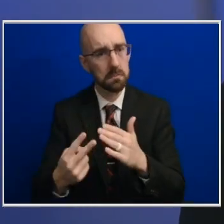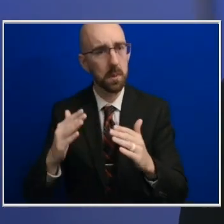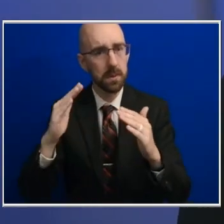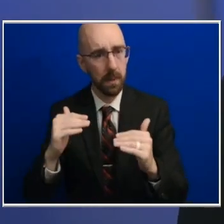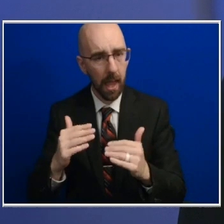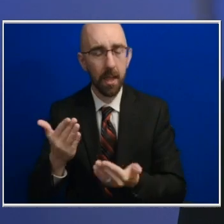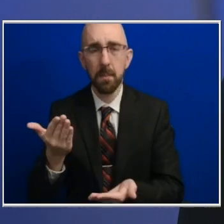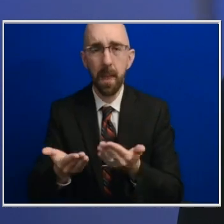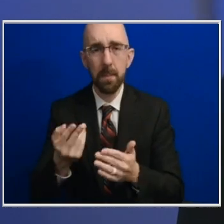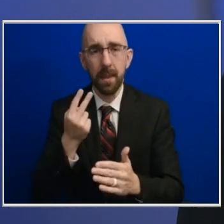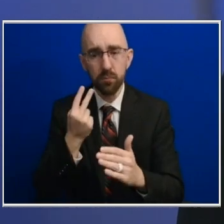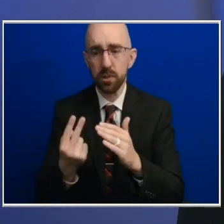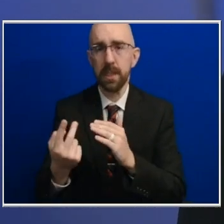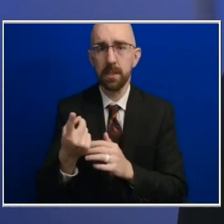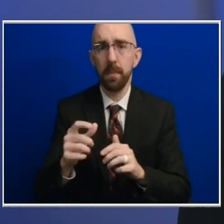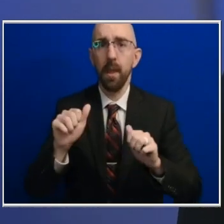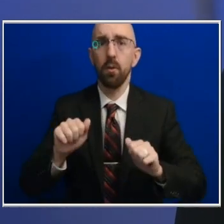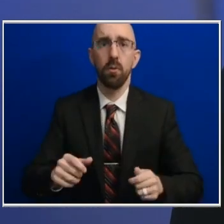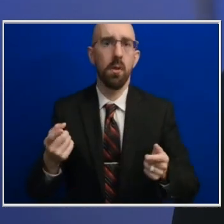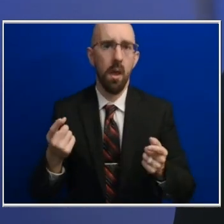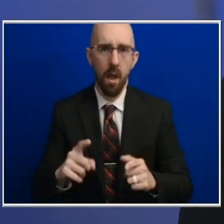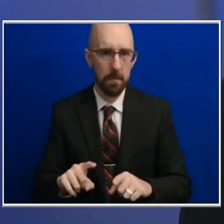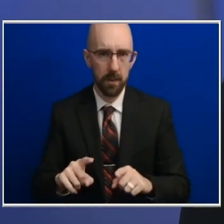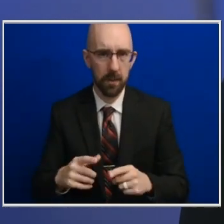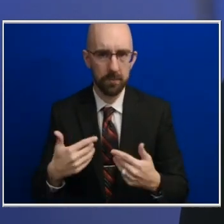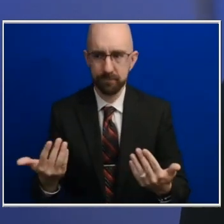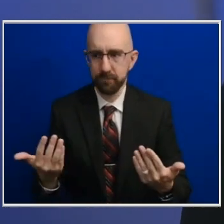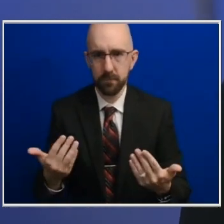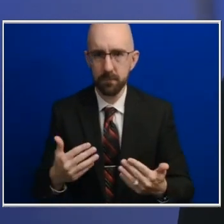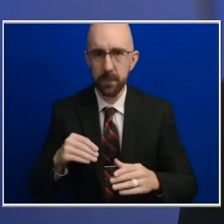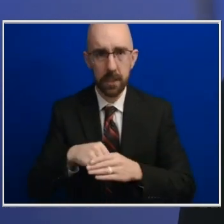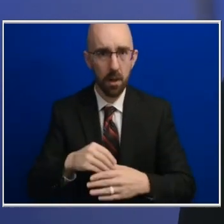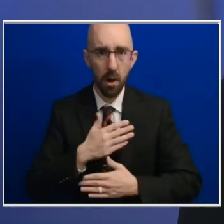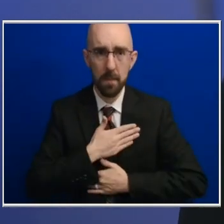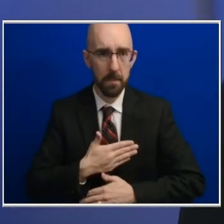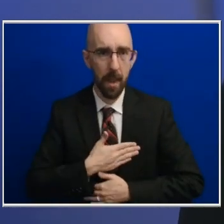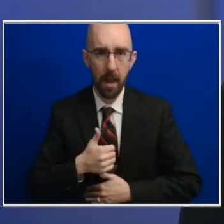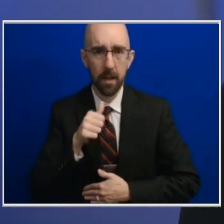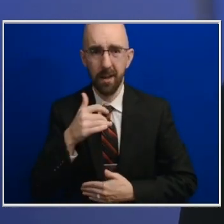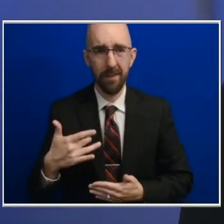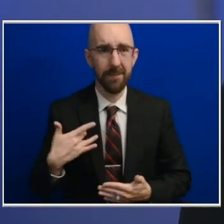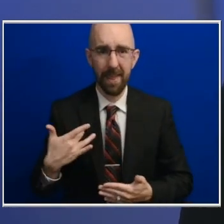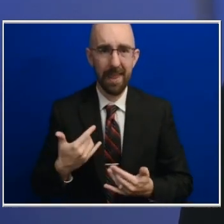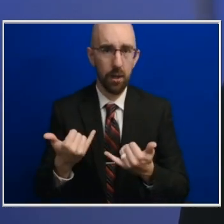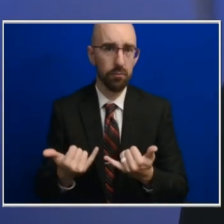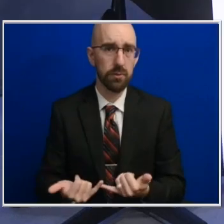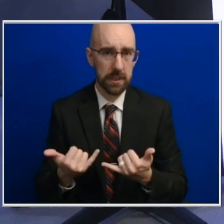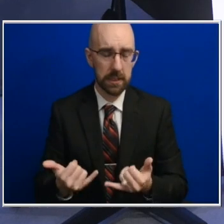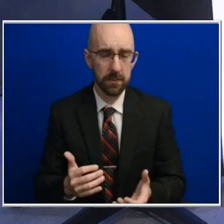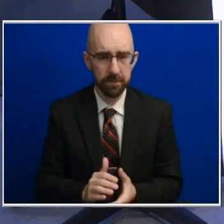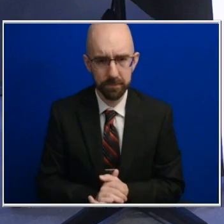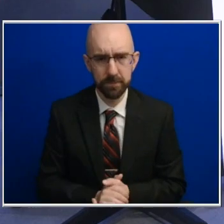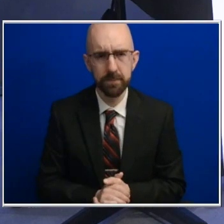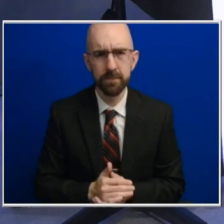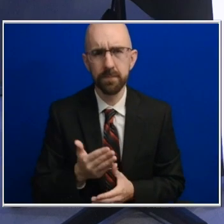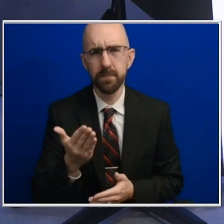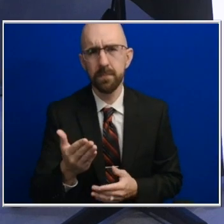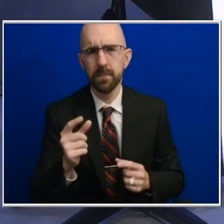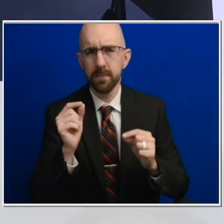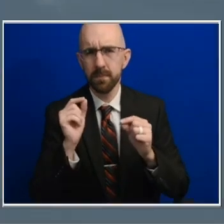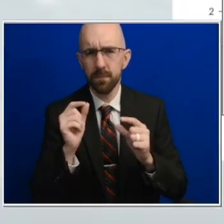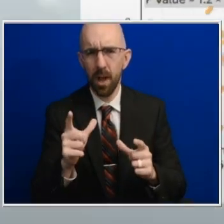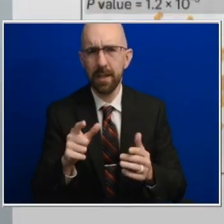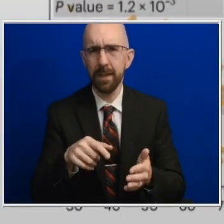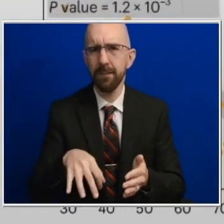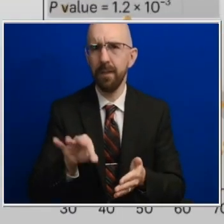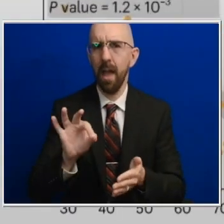predict something that could happen, physiologically that you're not feeling currently. So one surprising finding was that even